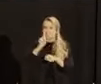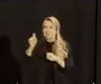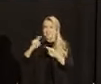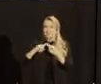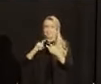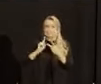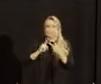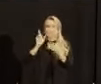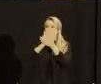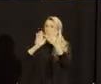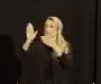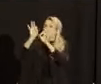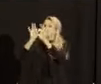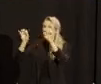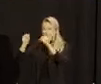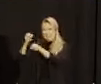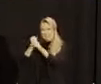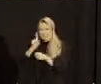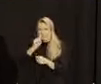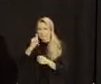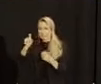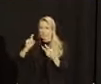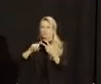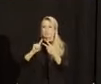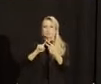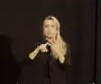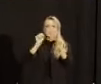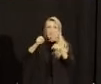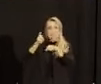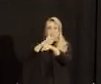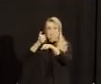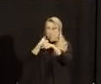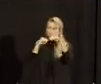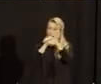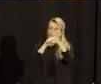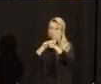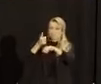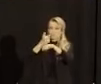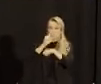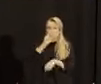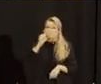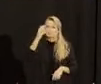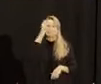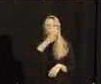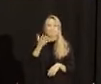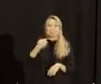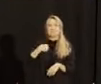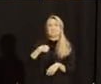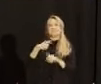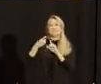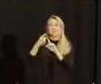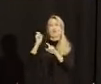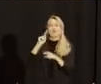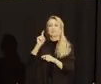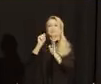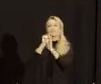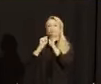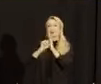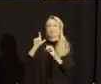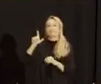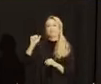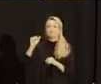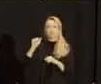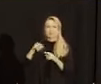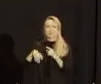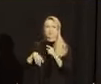have access to transportation? I'm originally from Louisiana and I don't drive, and I knew that